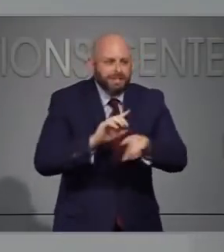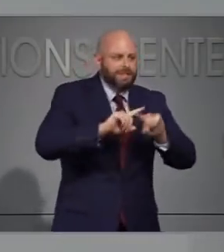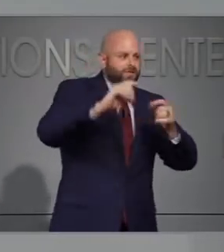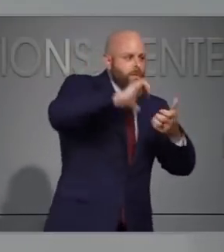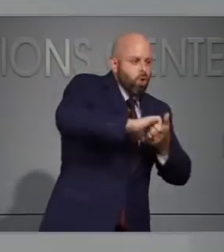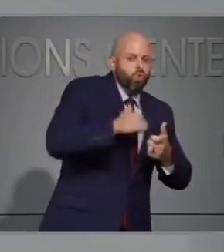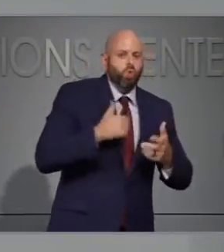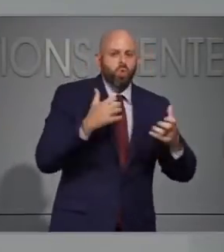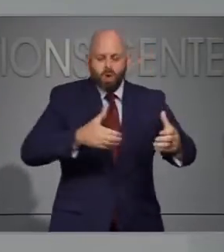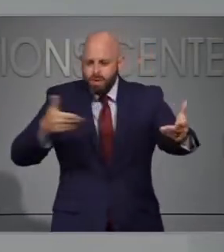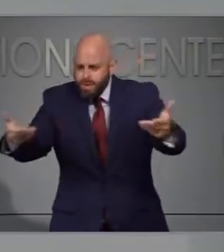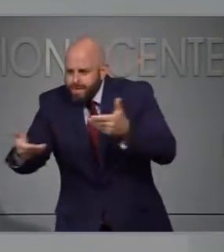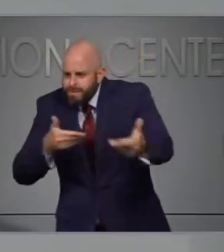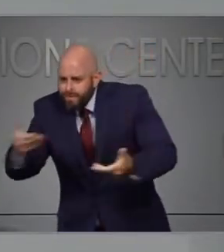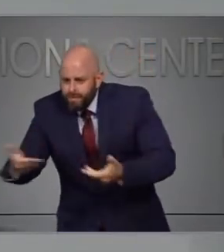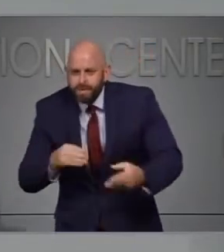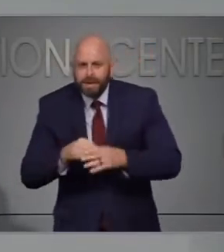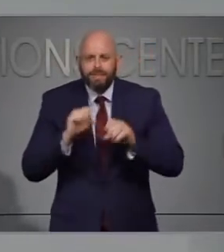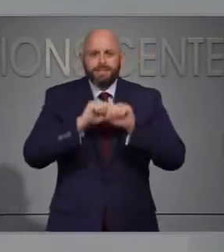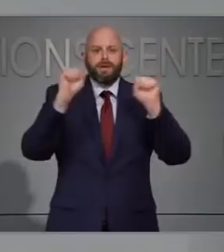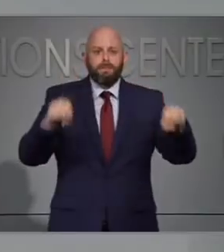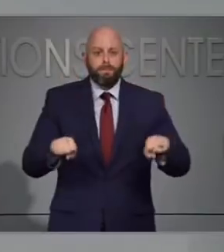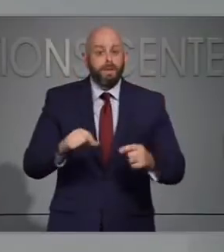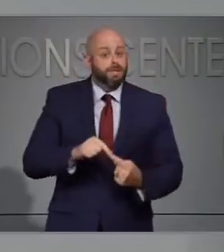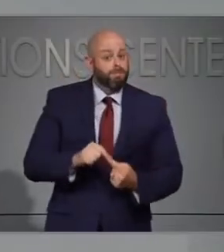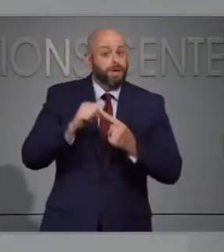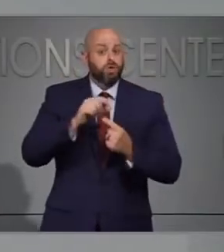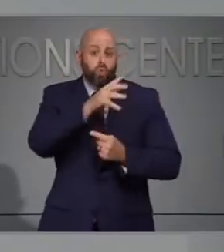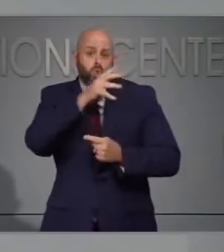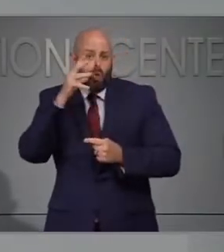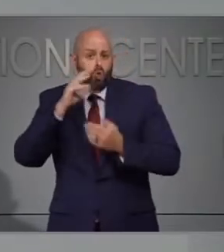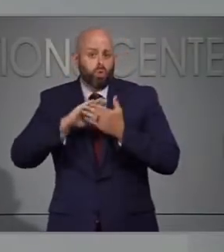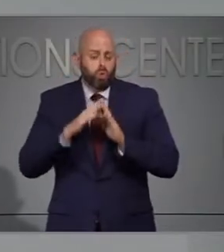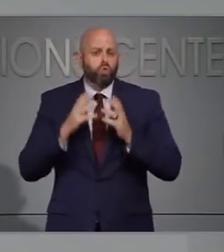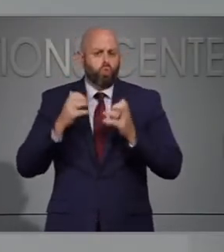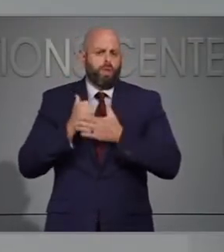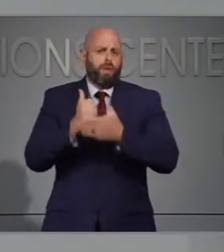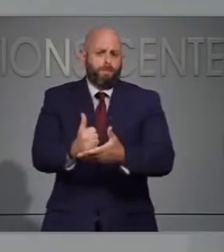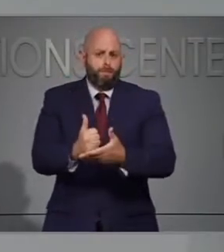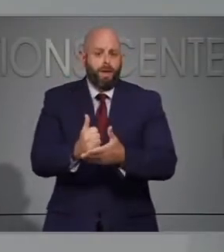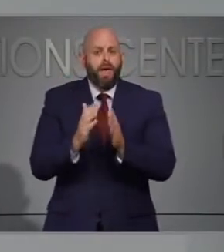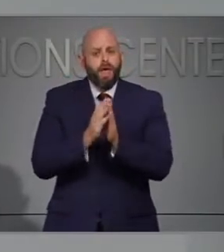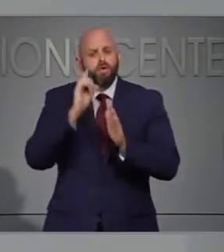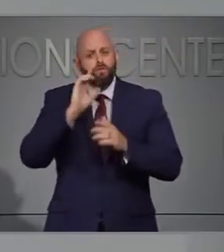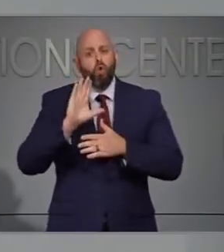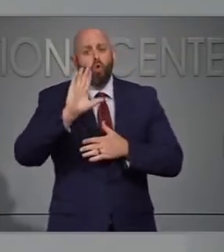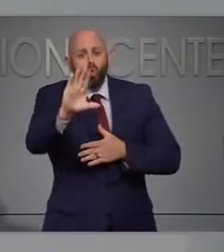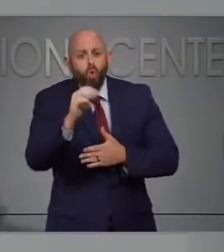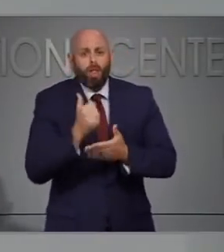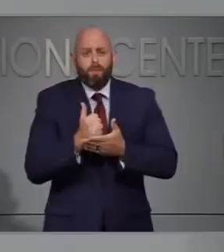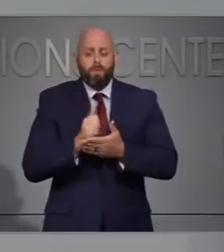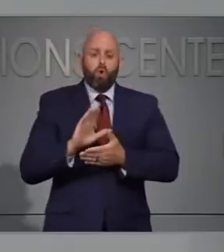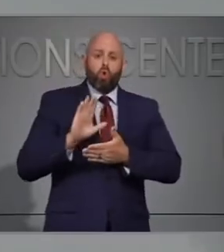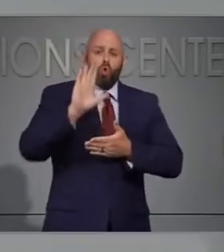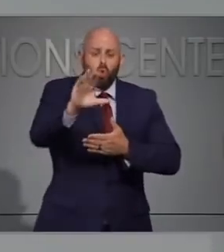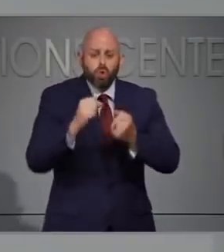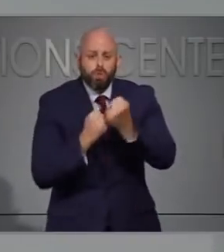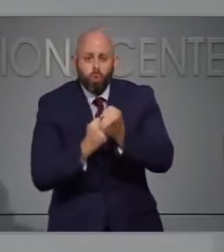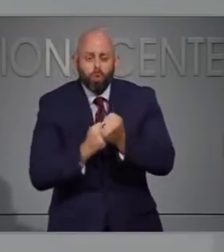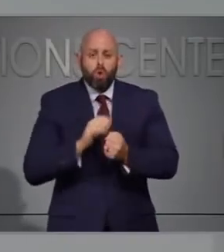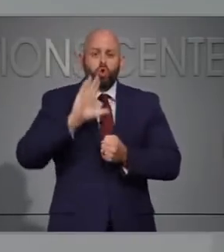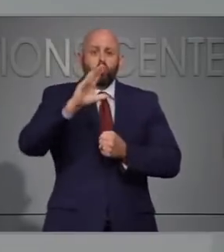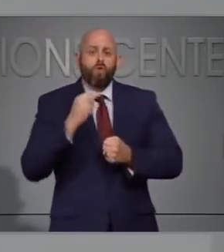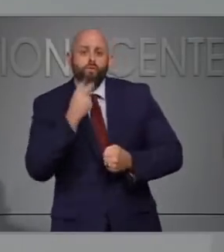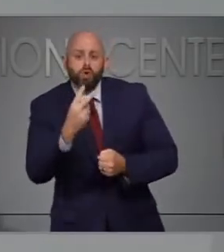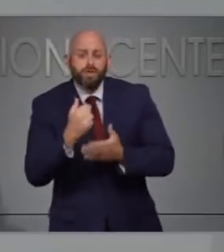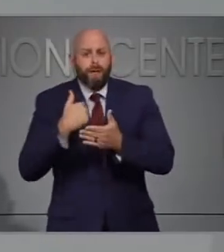grow this number, especially in our rural communities. We are asking for your leadership, your support, and your voices to help